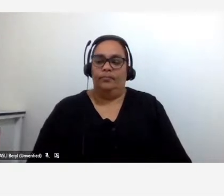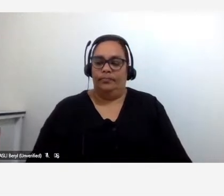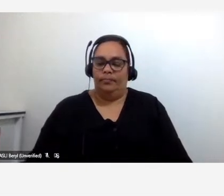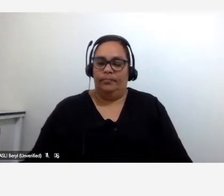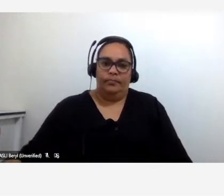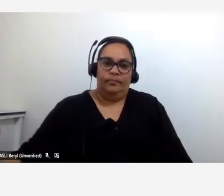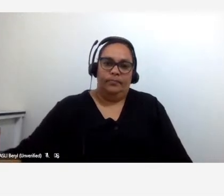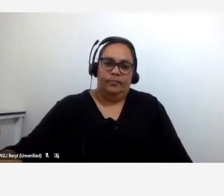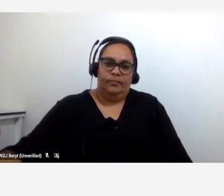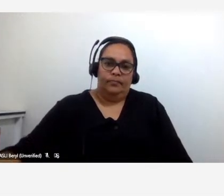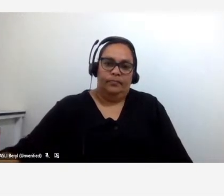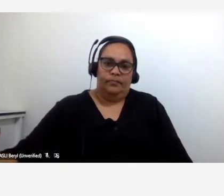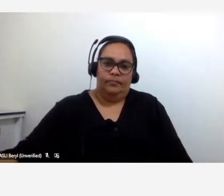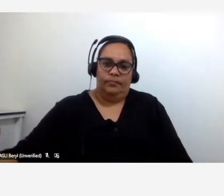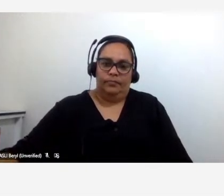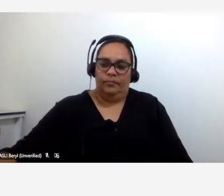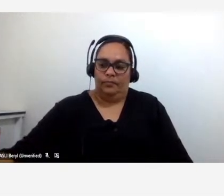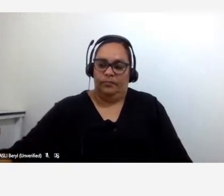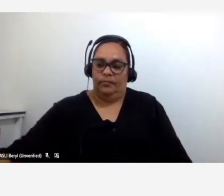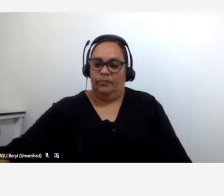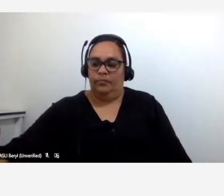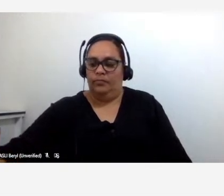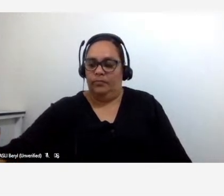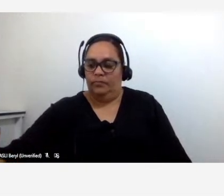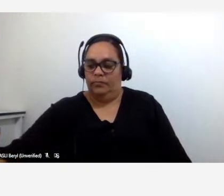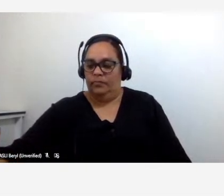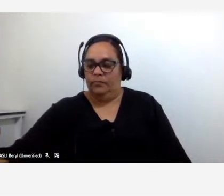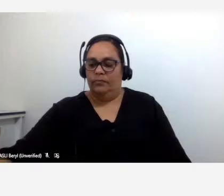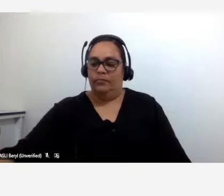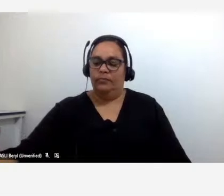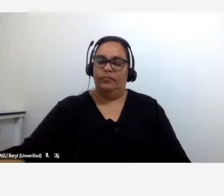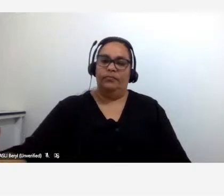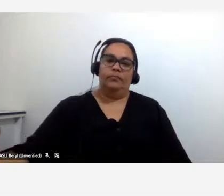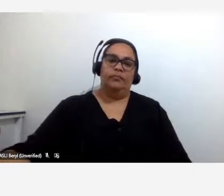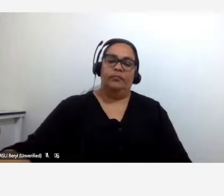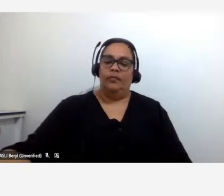So, and also,